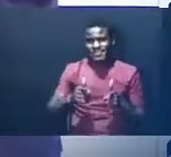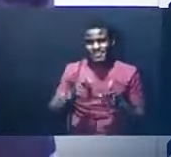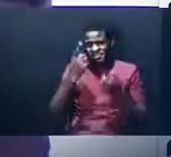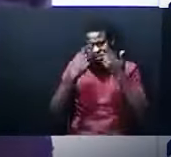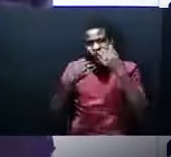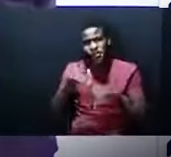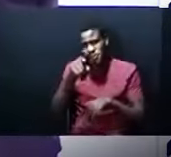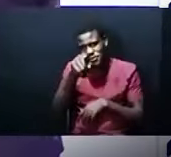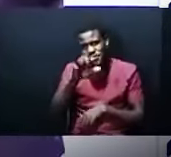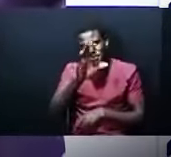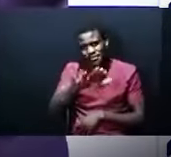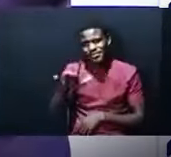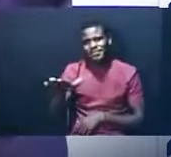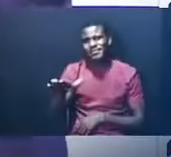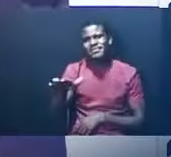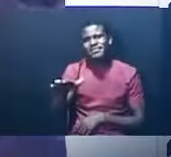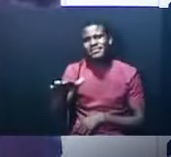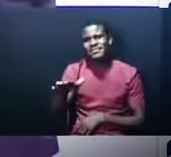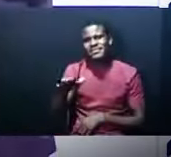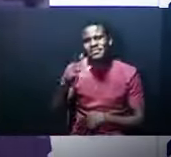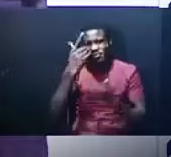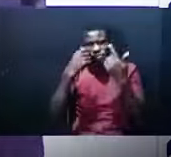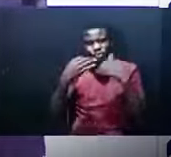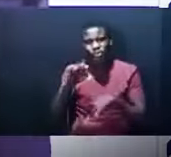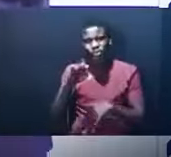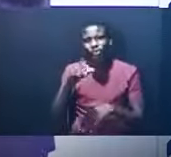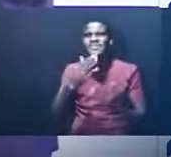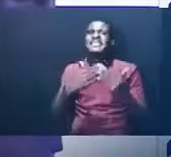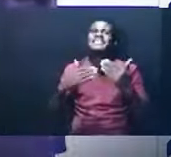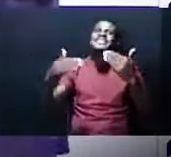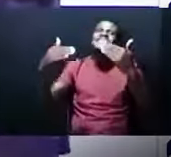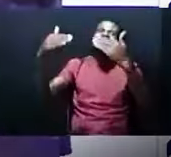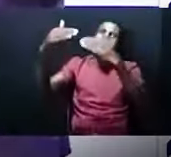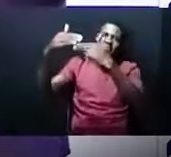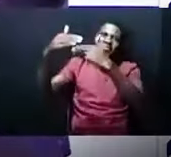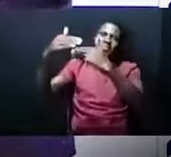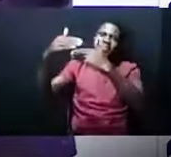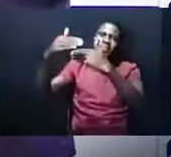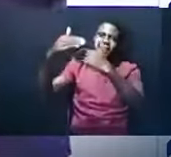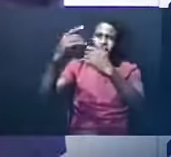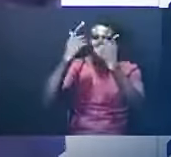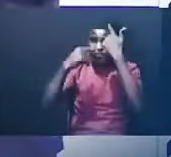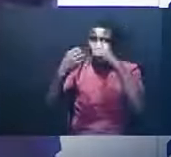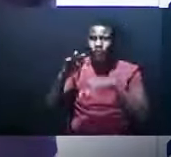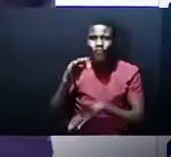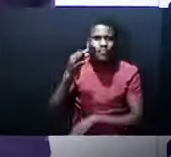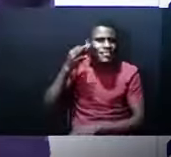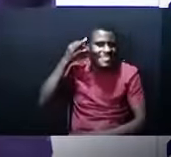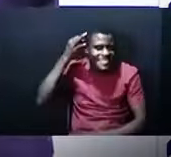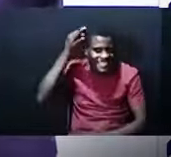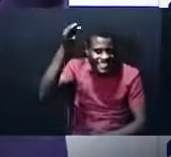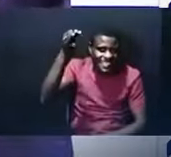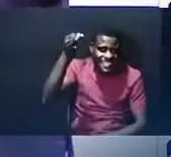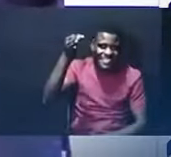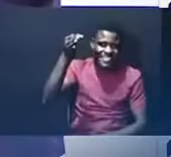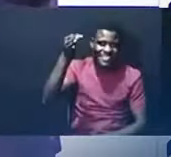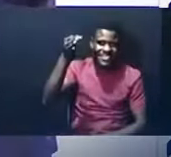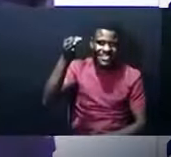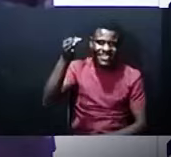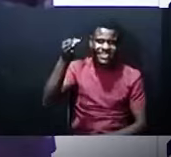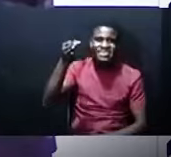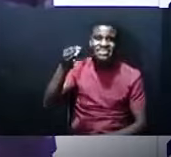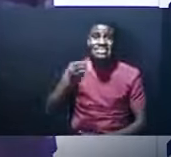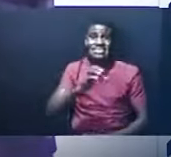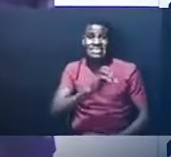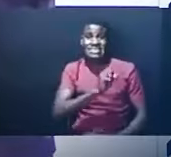your children's sake, for the sake of heaven, for the sake of your future, get the